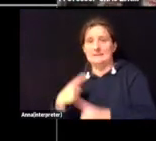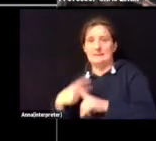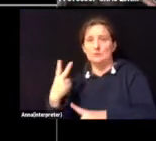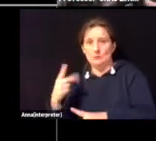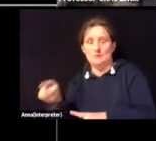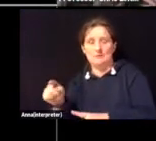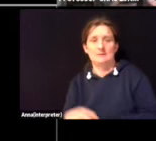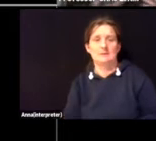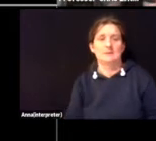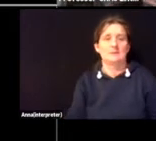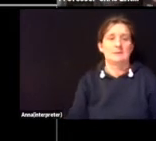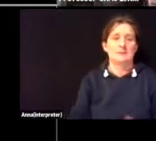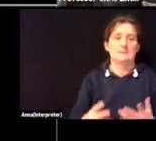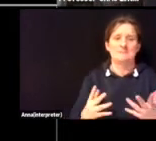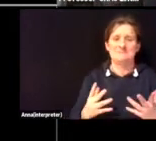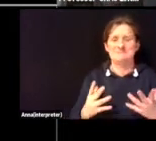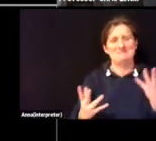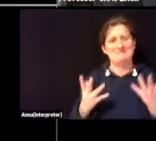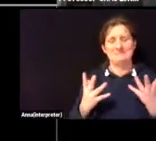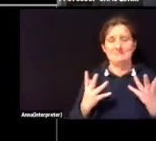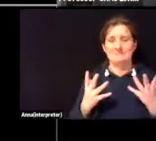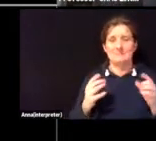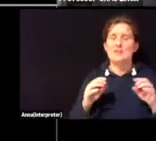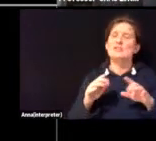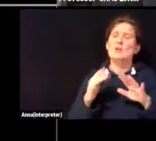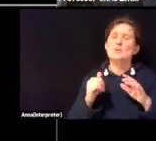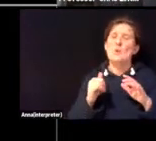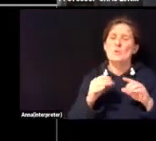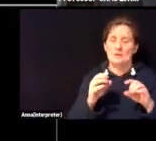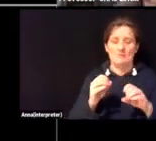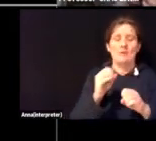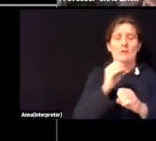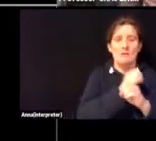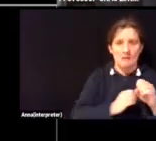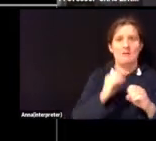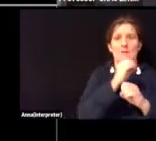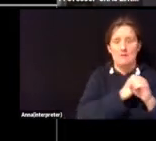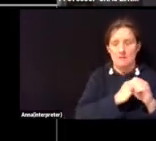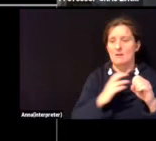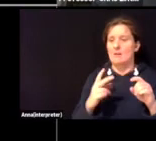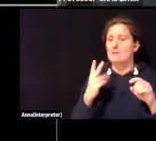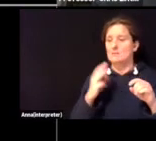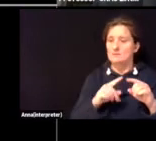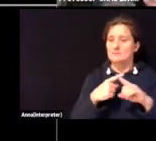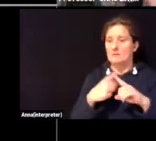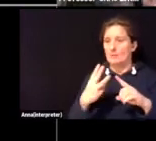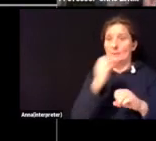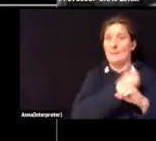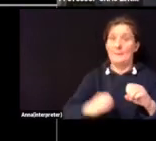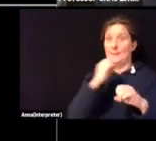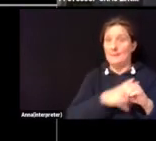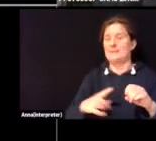this is it almost but doesn't quite fit the pattern. And so it's a nearly resonant system, like